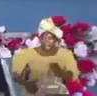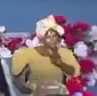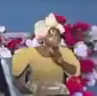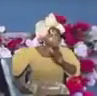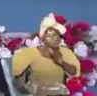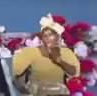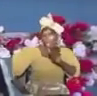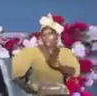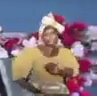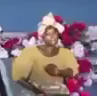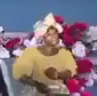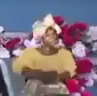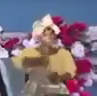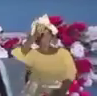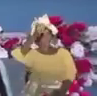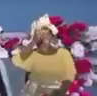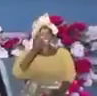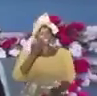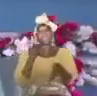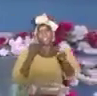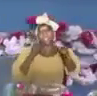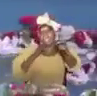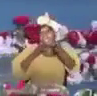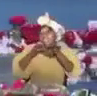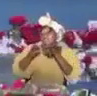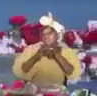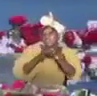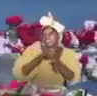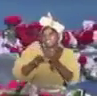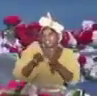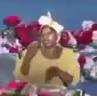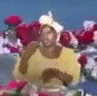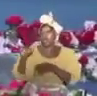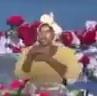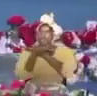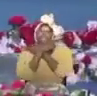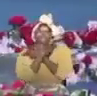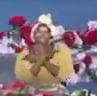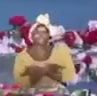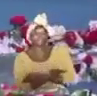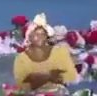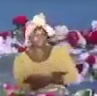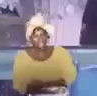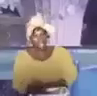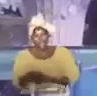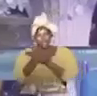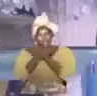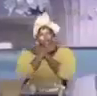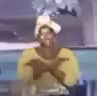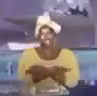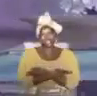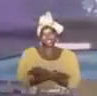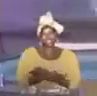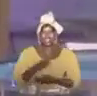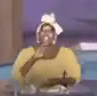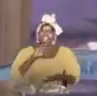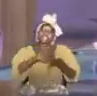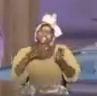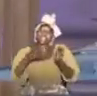it is the clearest explanation of rest for me. Rest, in one word, is peace.